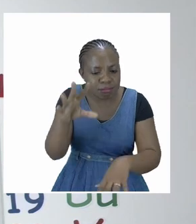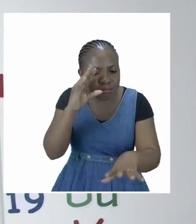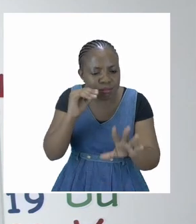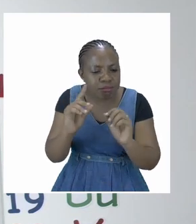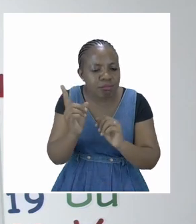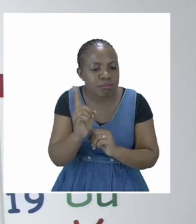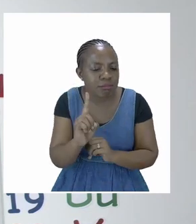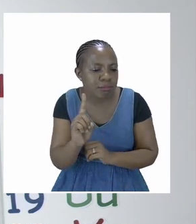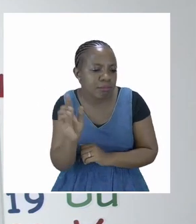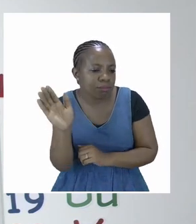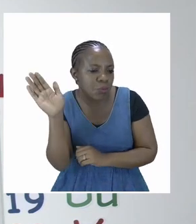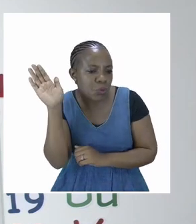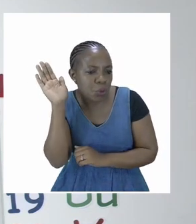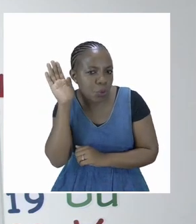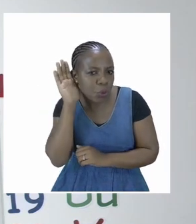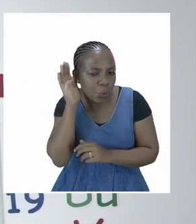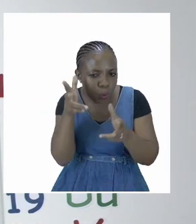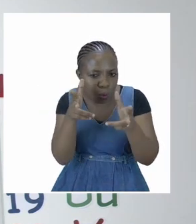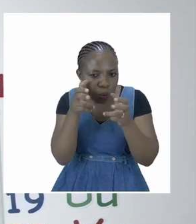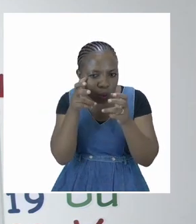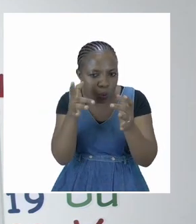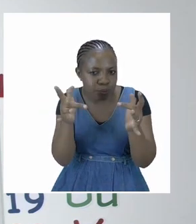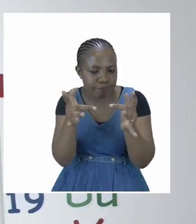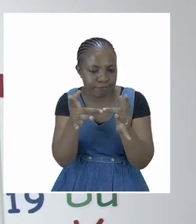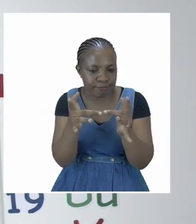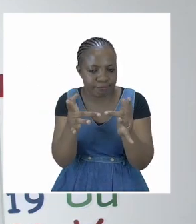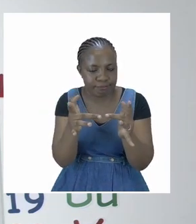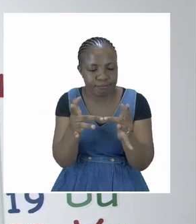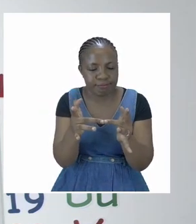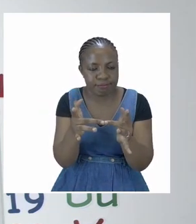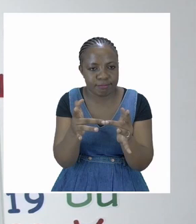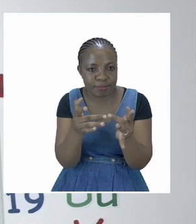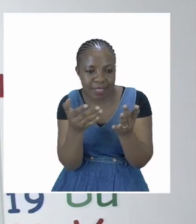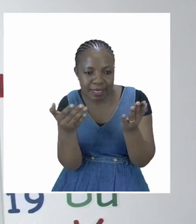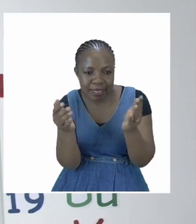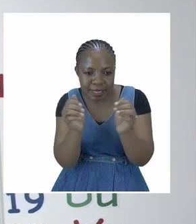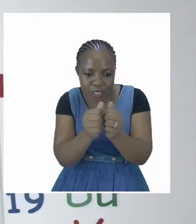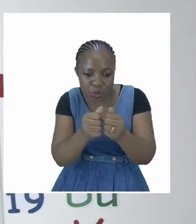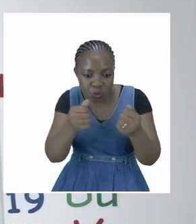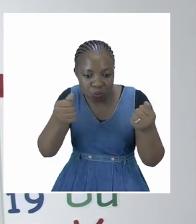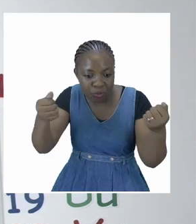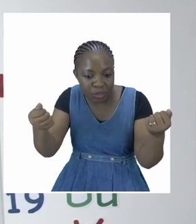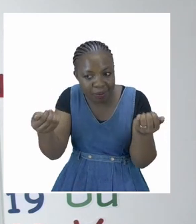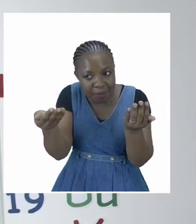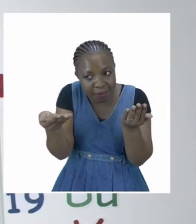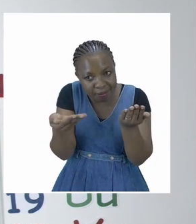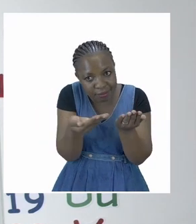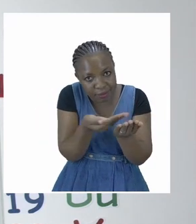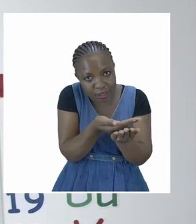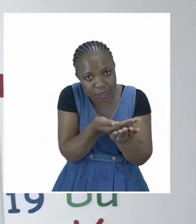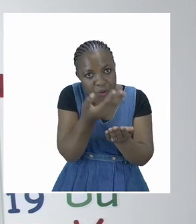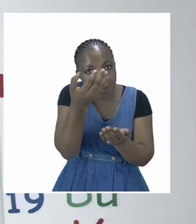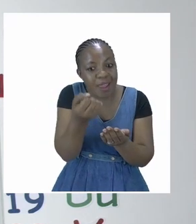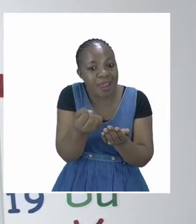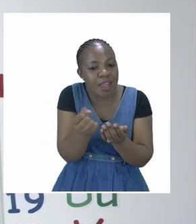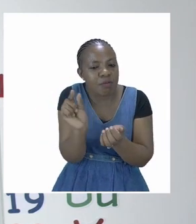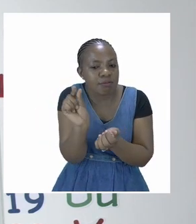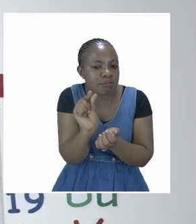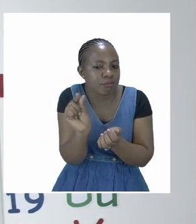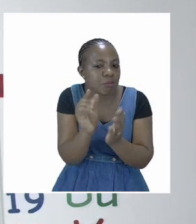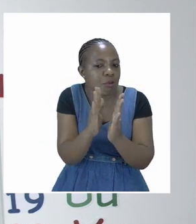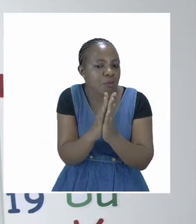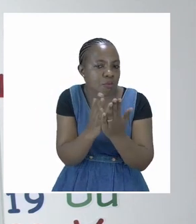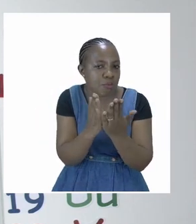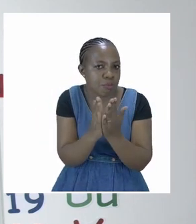or watching online. Inside the newspapers, there is an insert of the lesson